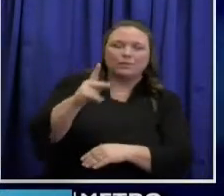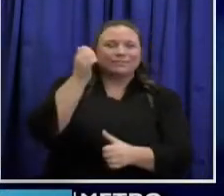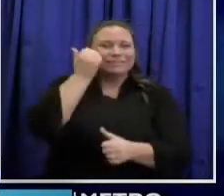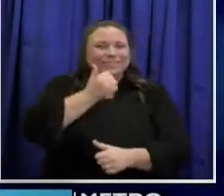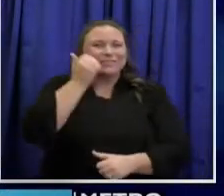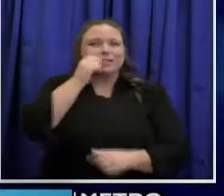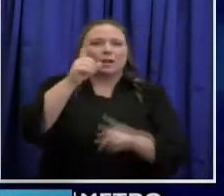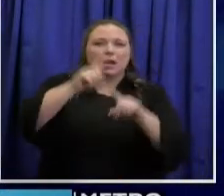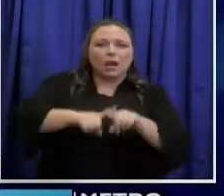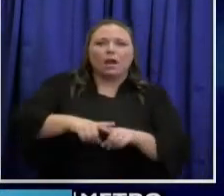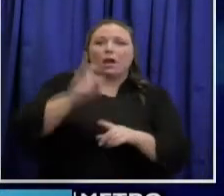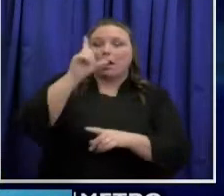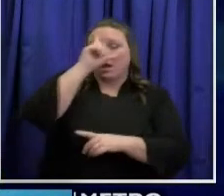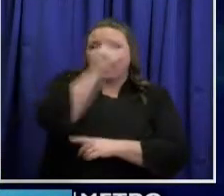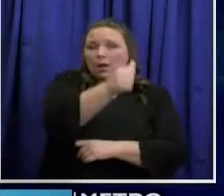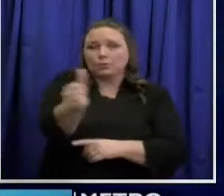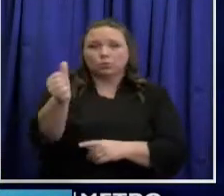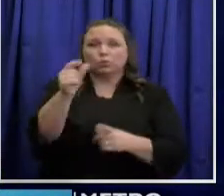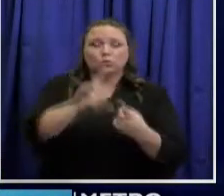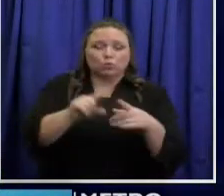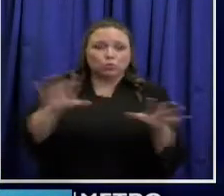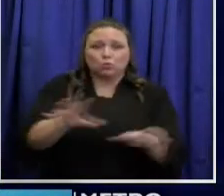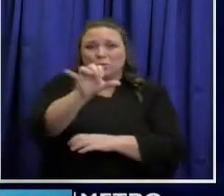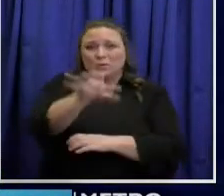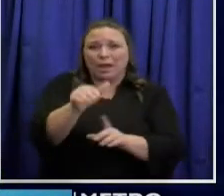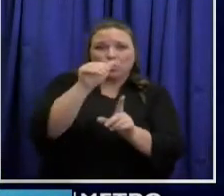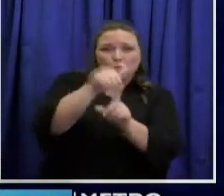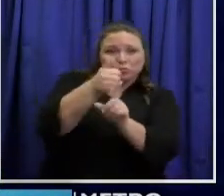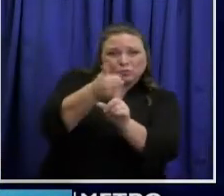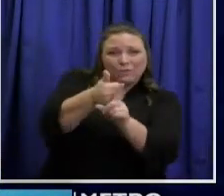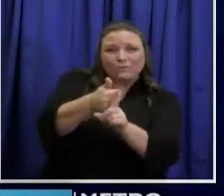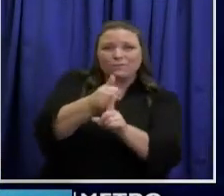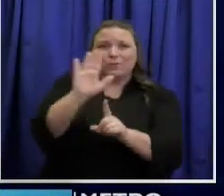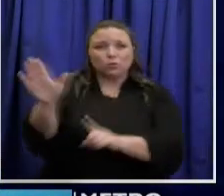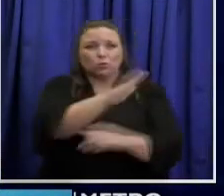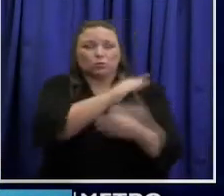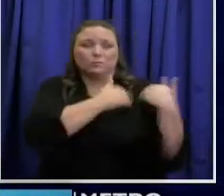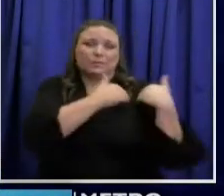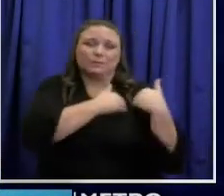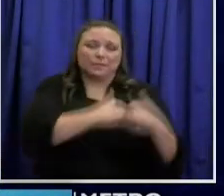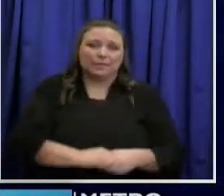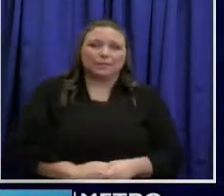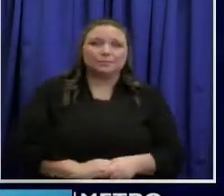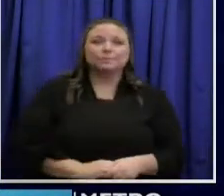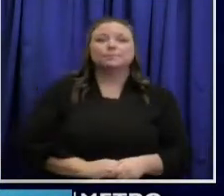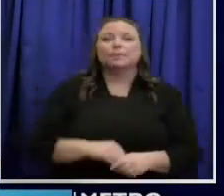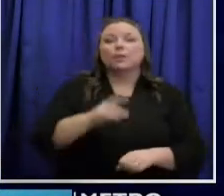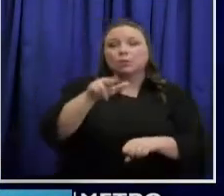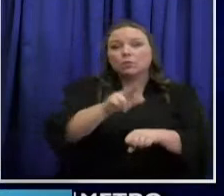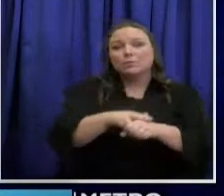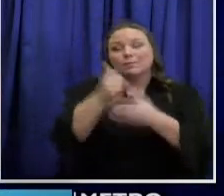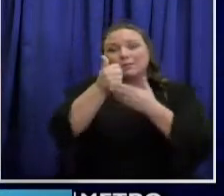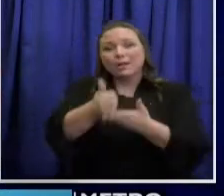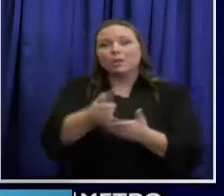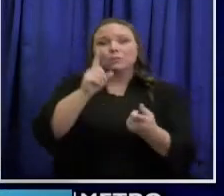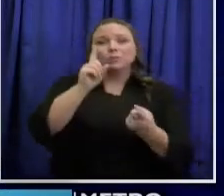that further. And it's a personal responsibility. Now, it is helpful to